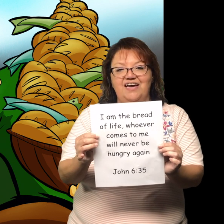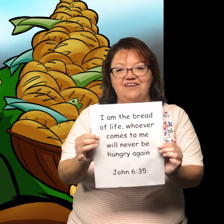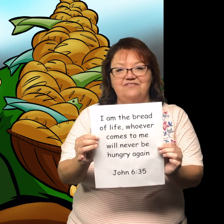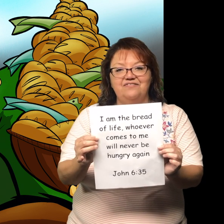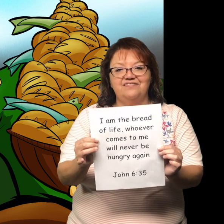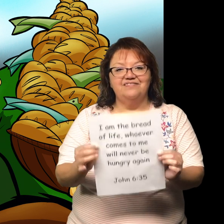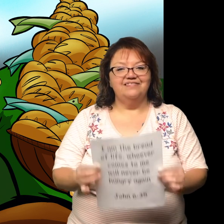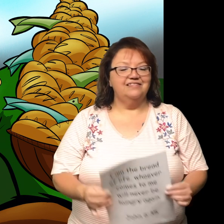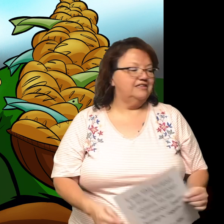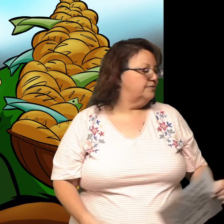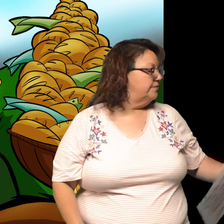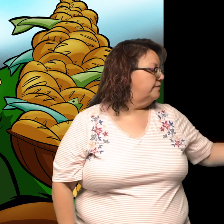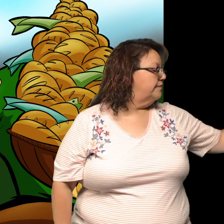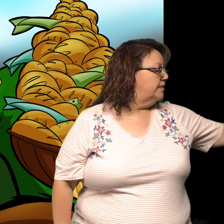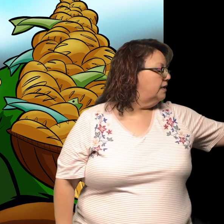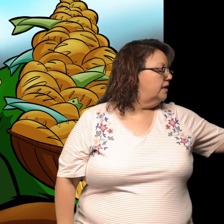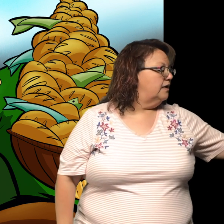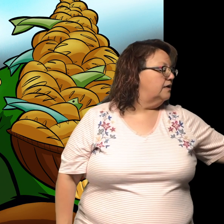John 6:35.